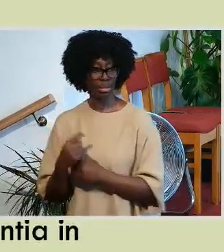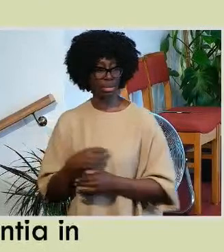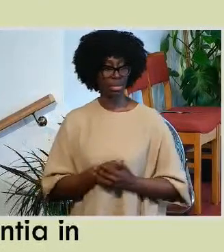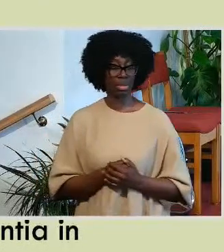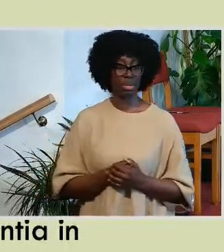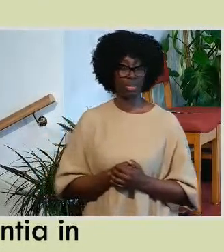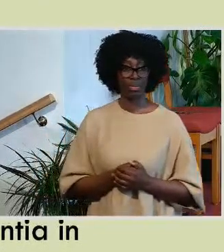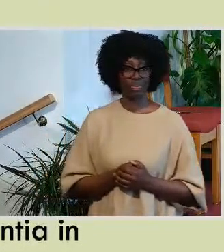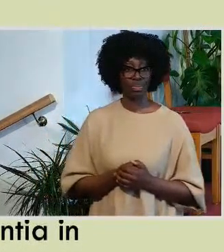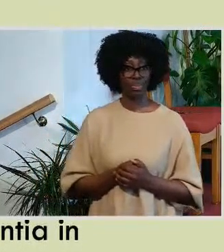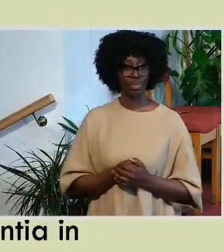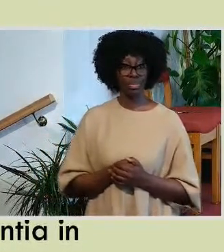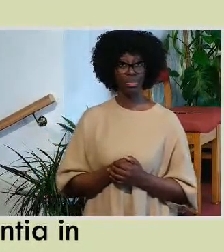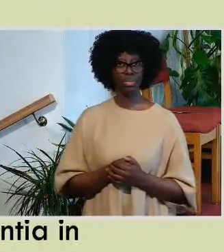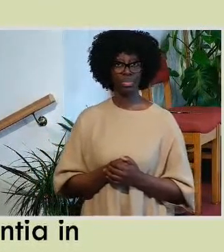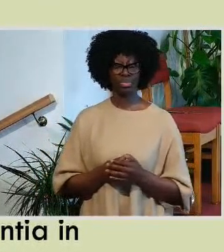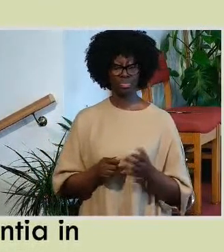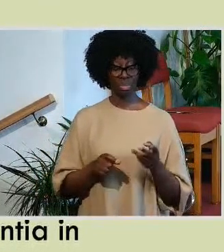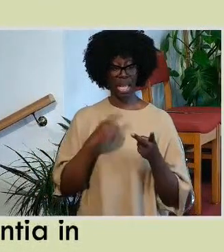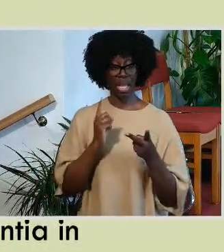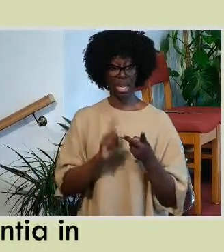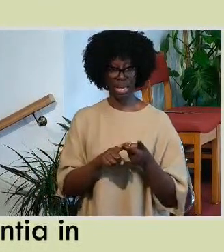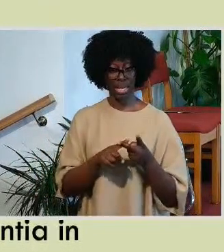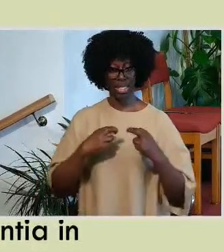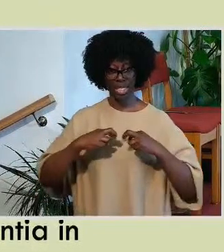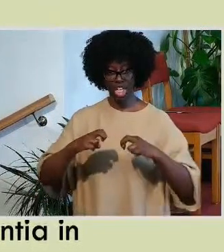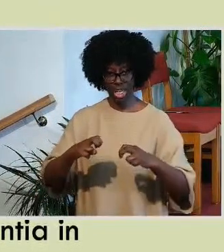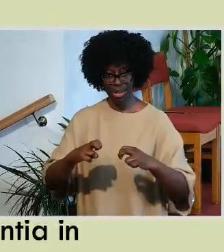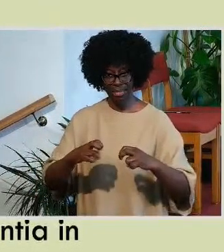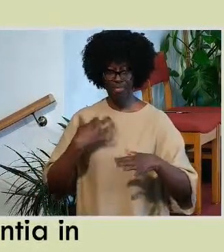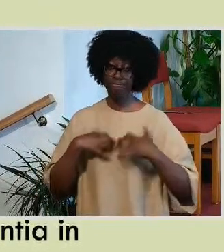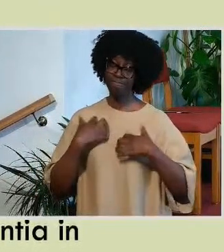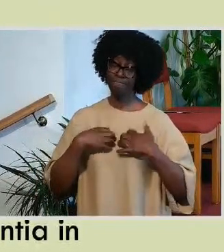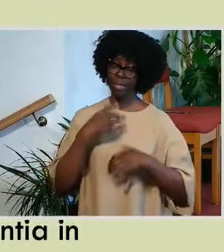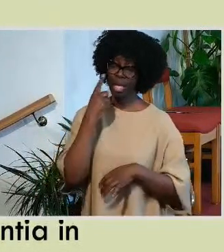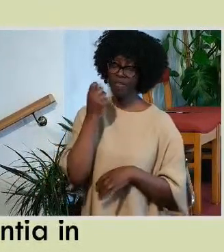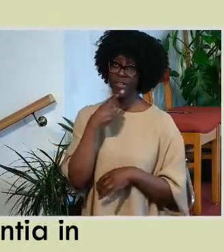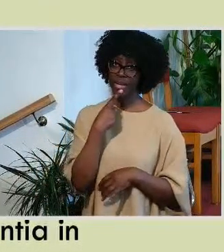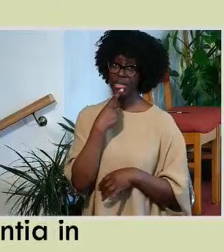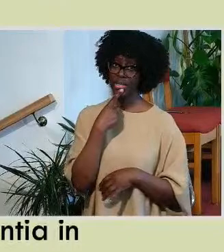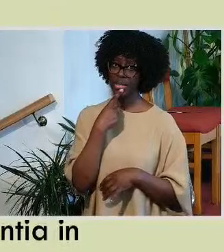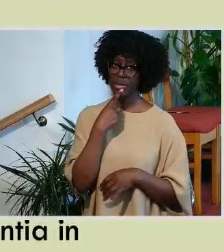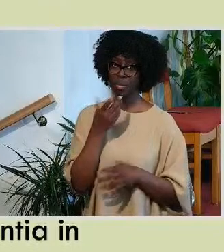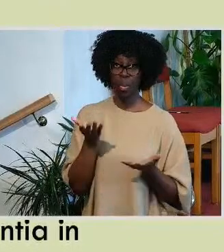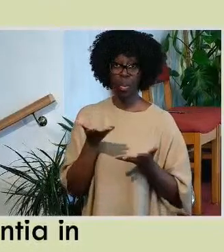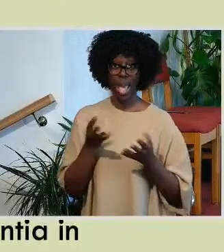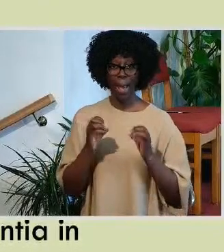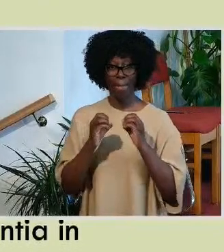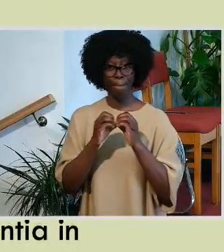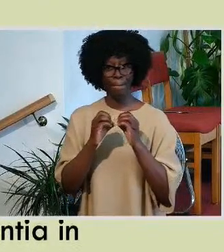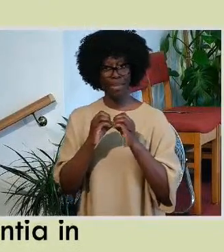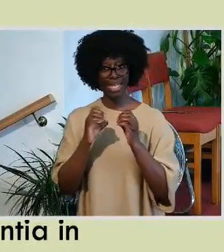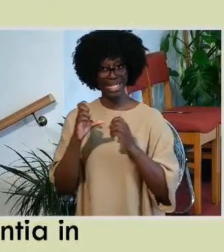right. Another study that was quite interesting I found this in the BBC quite some years